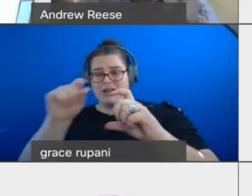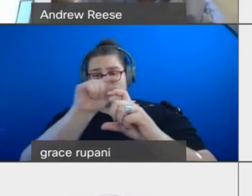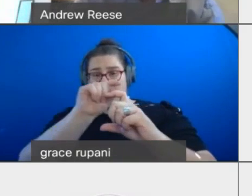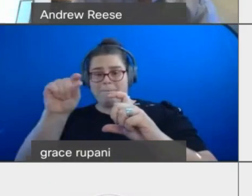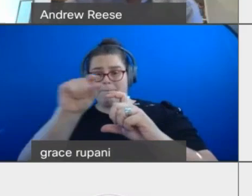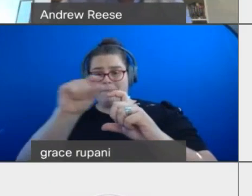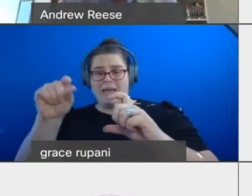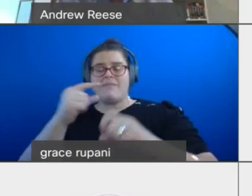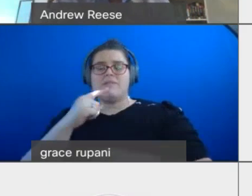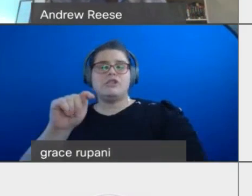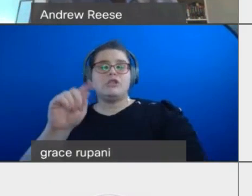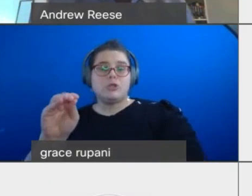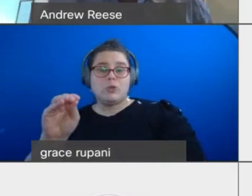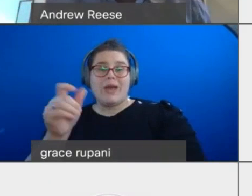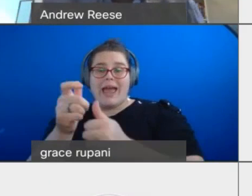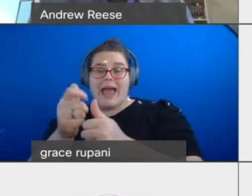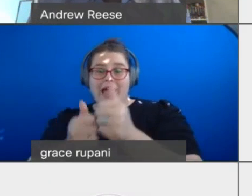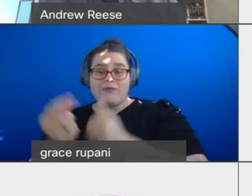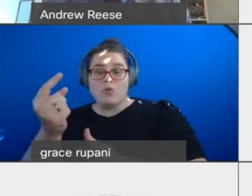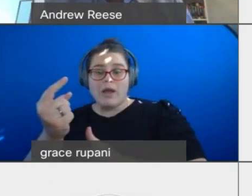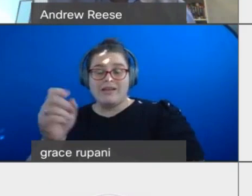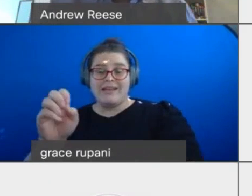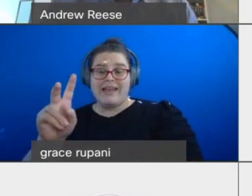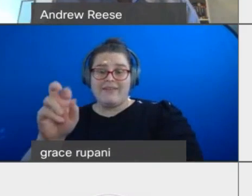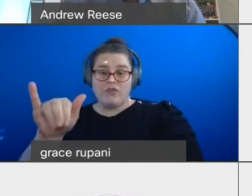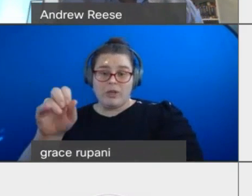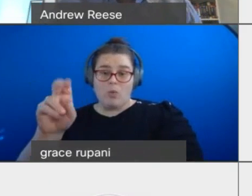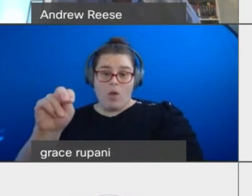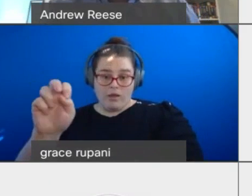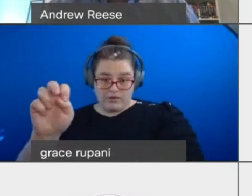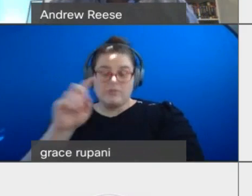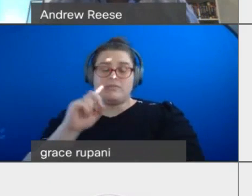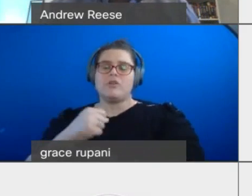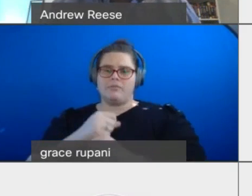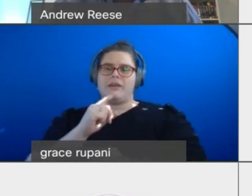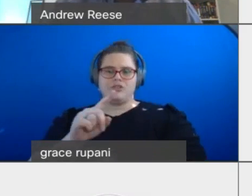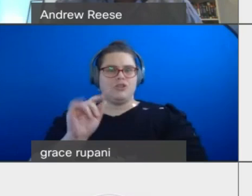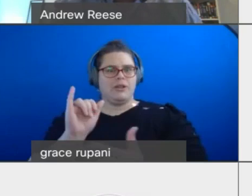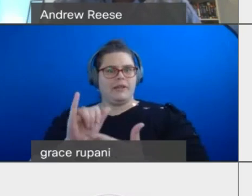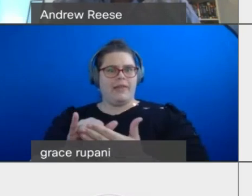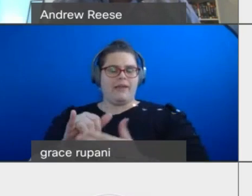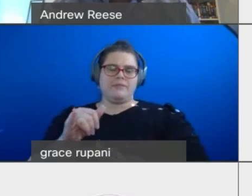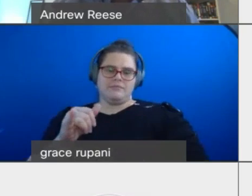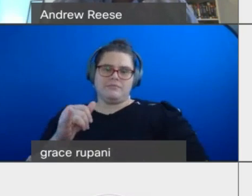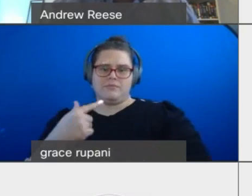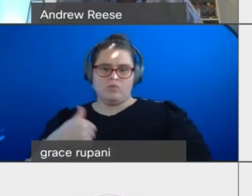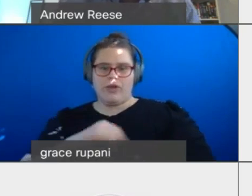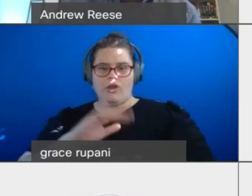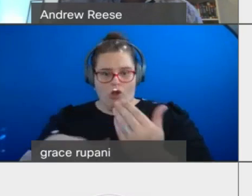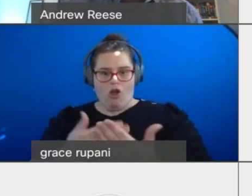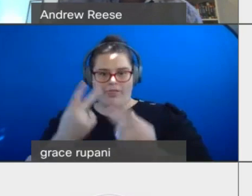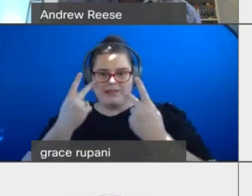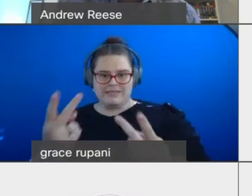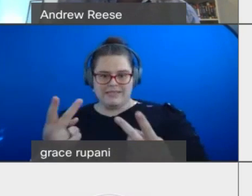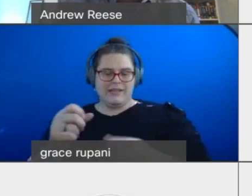because panelists don't see things that are just to participants. So if people have questions, please type to everyone and